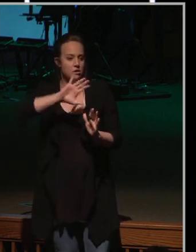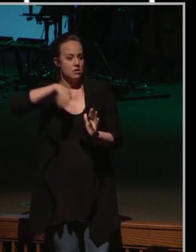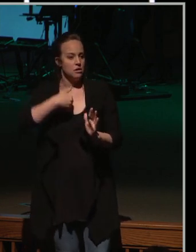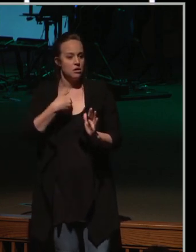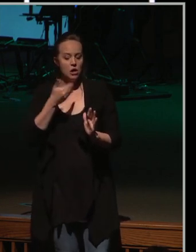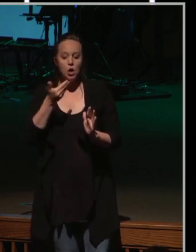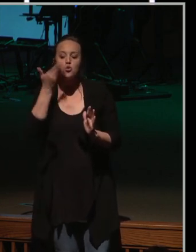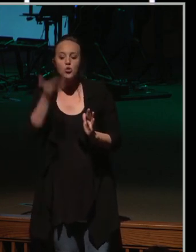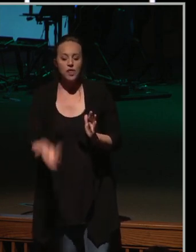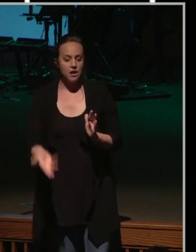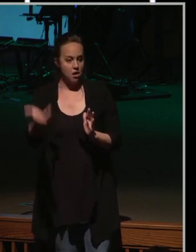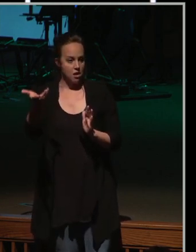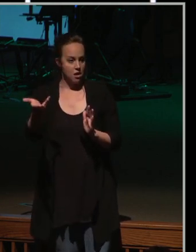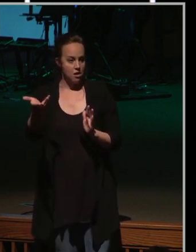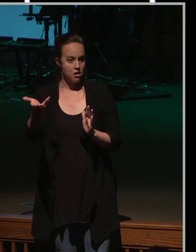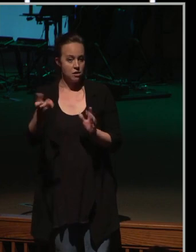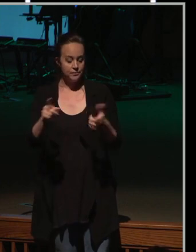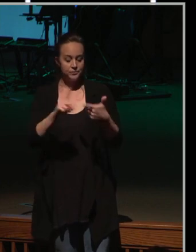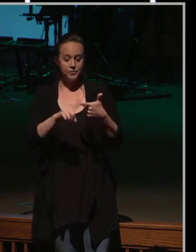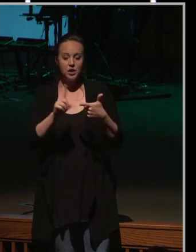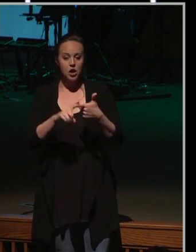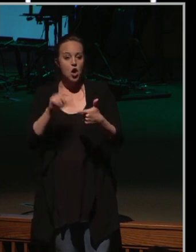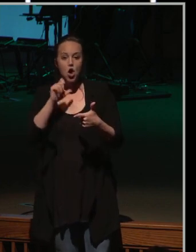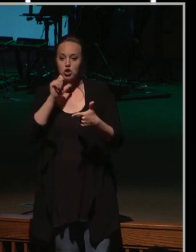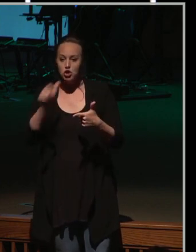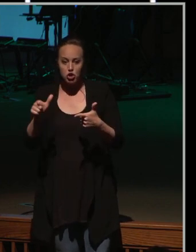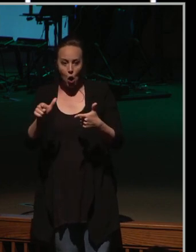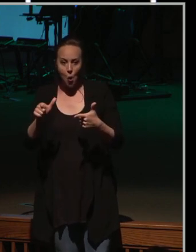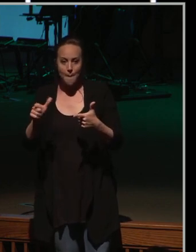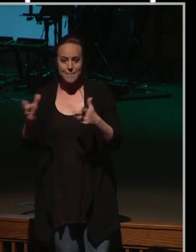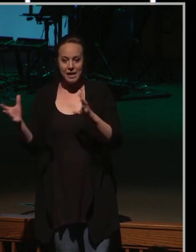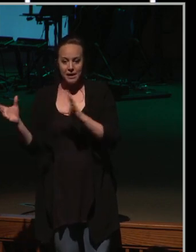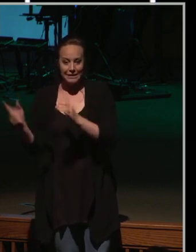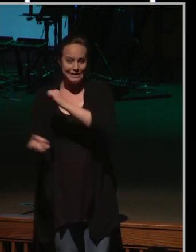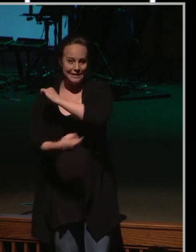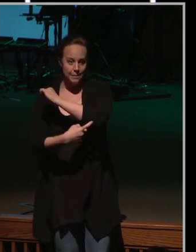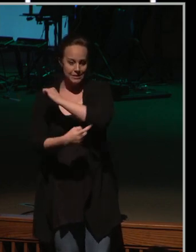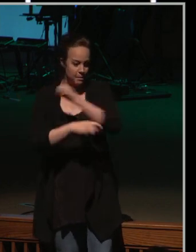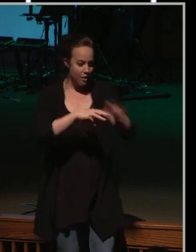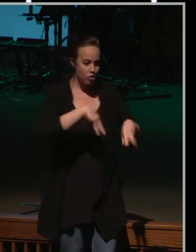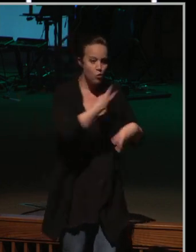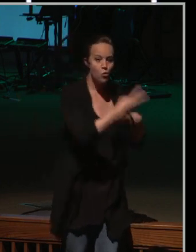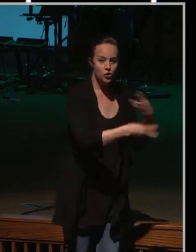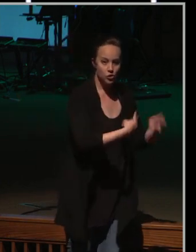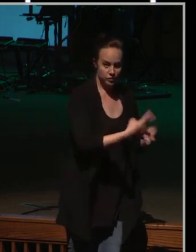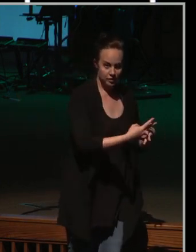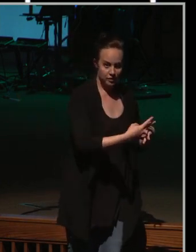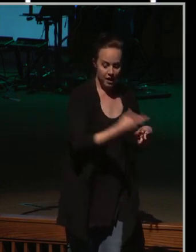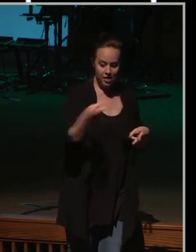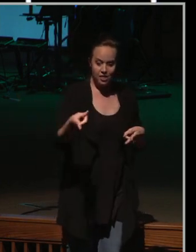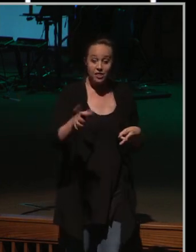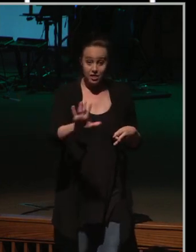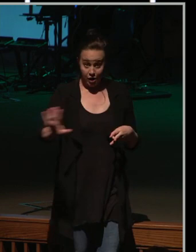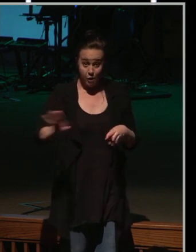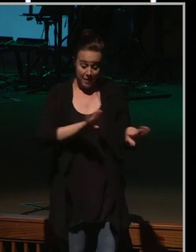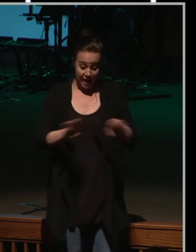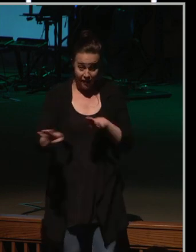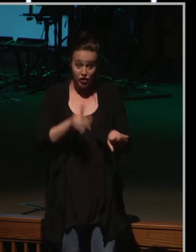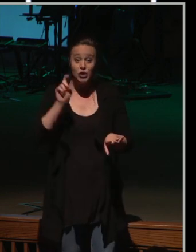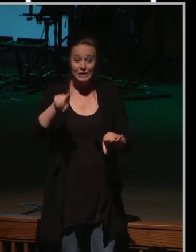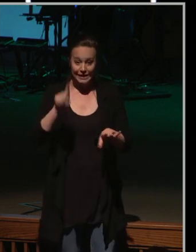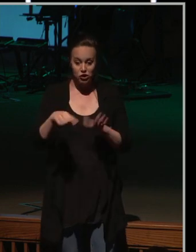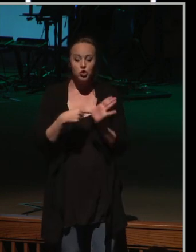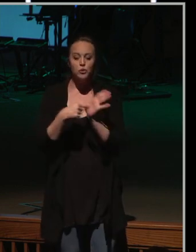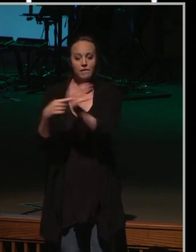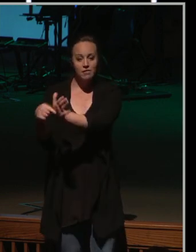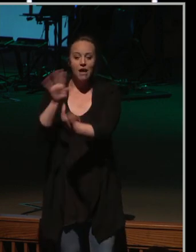captive by the way of the world, but rather he wants them to choose behaviors and exhibit behaviors that reflect their